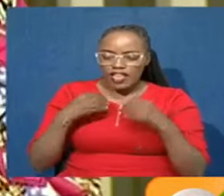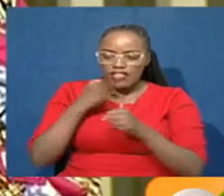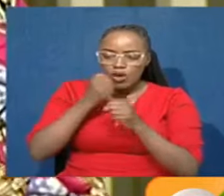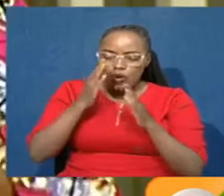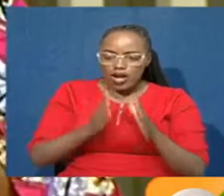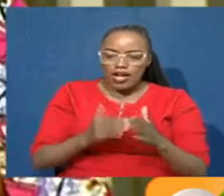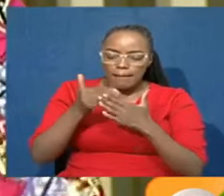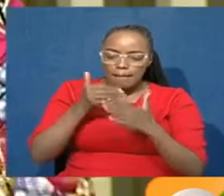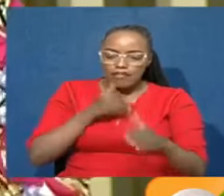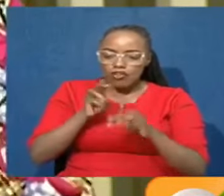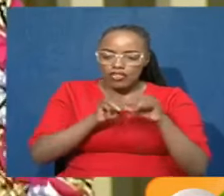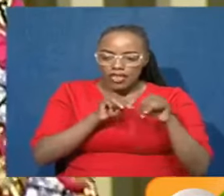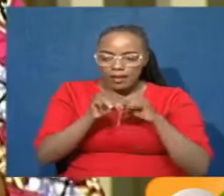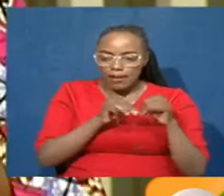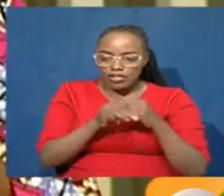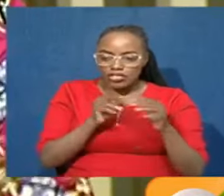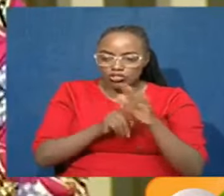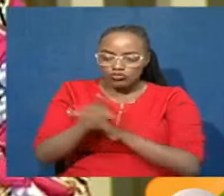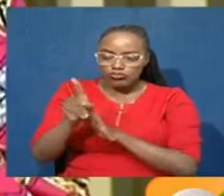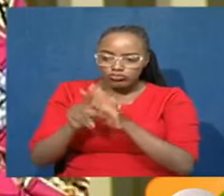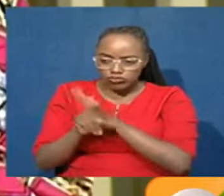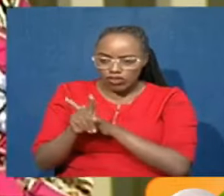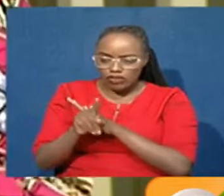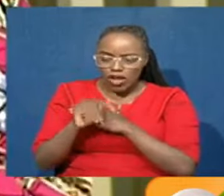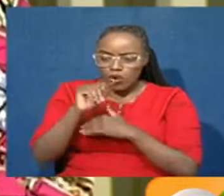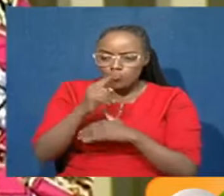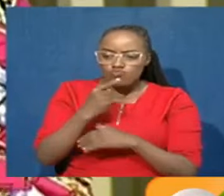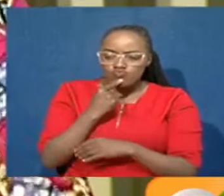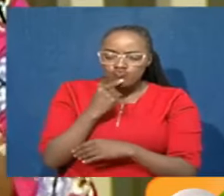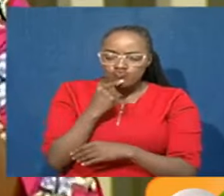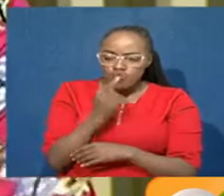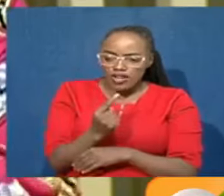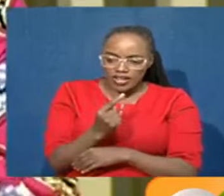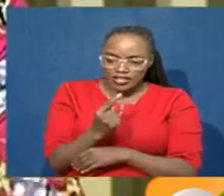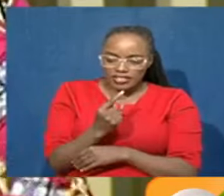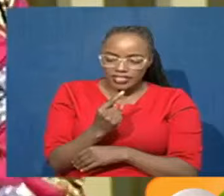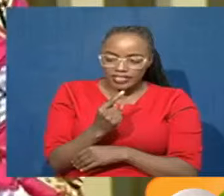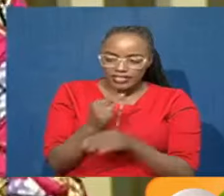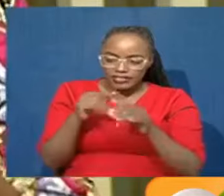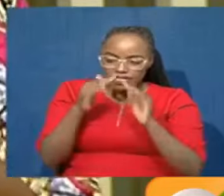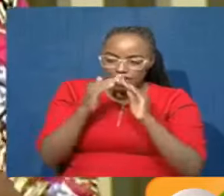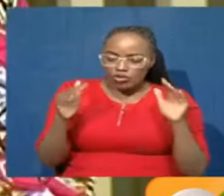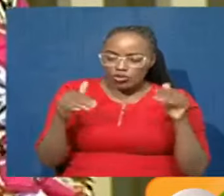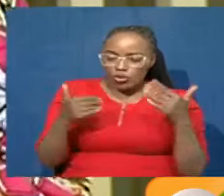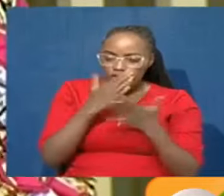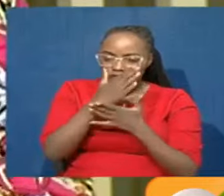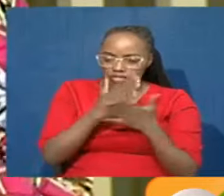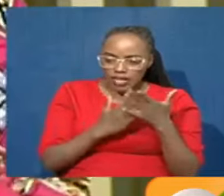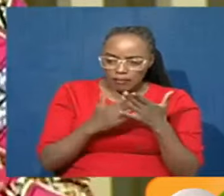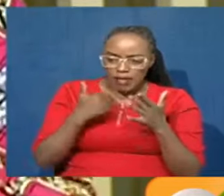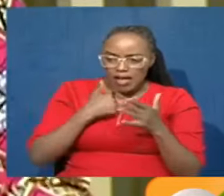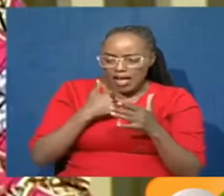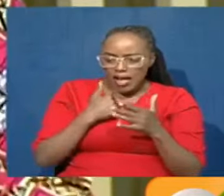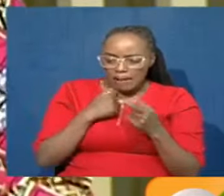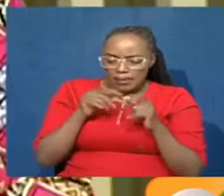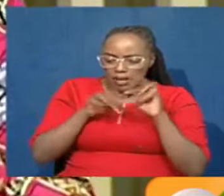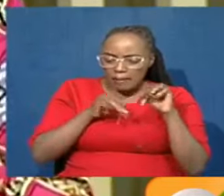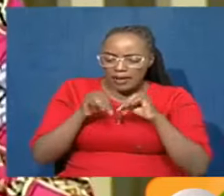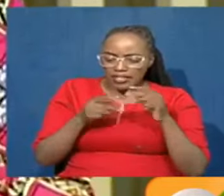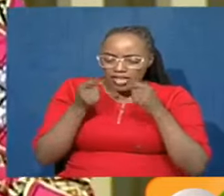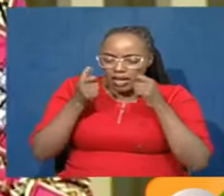ordinarily manage at least 100 households, mm-hmm. Or some maybe manage a little below